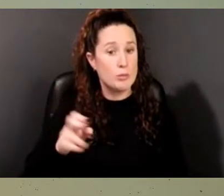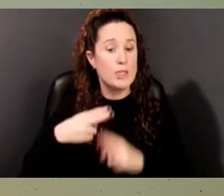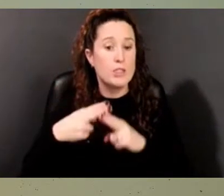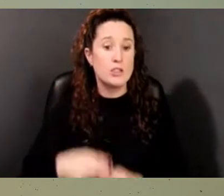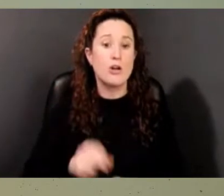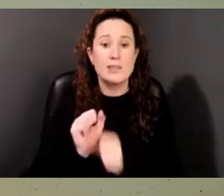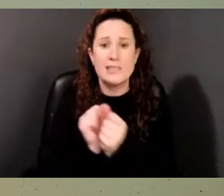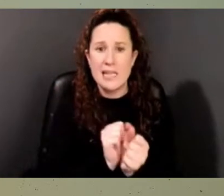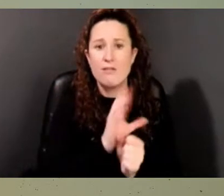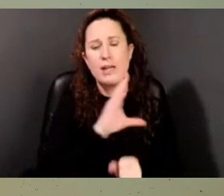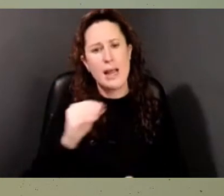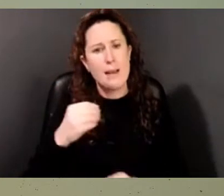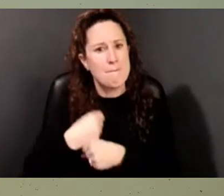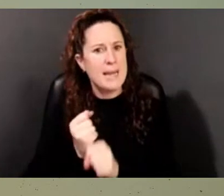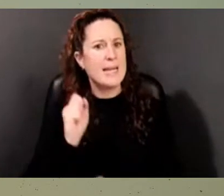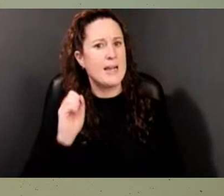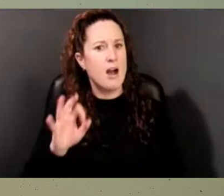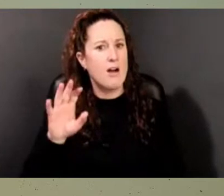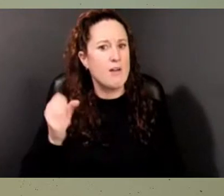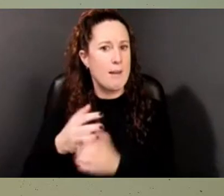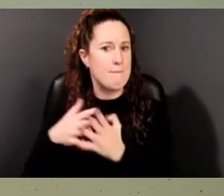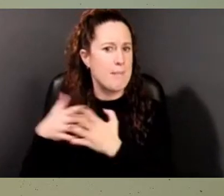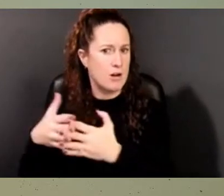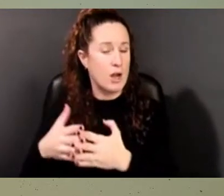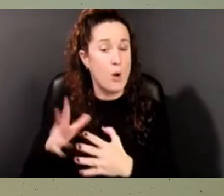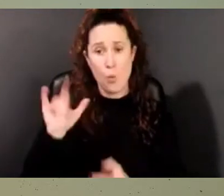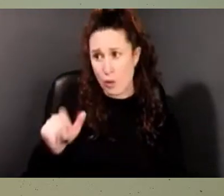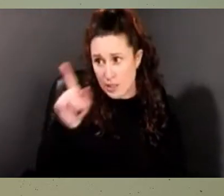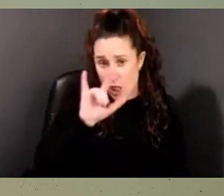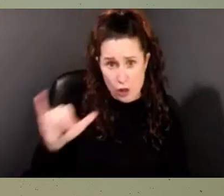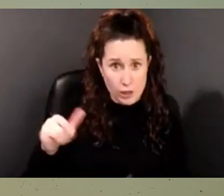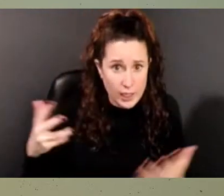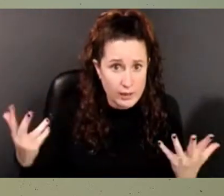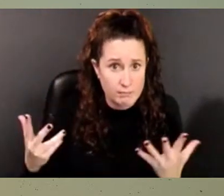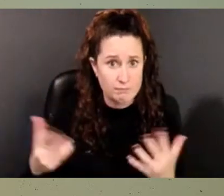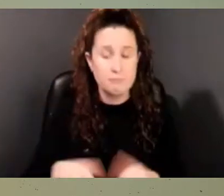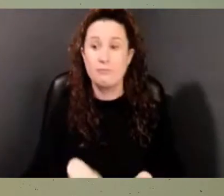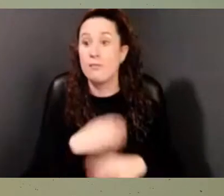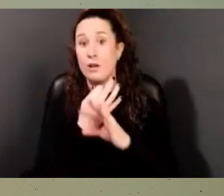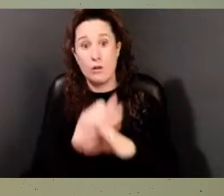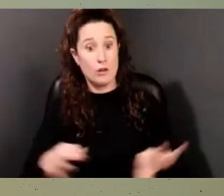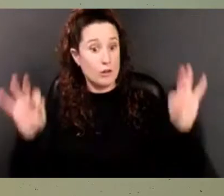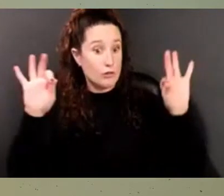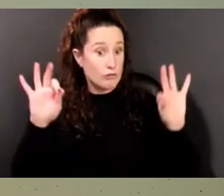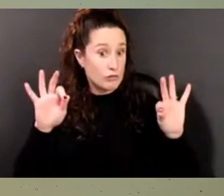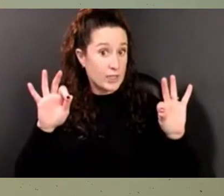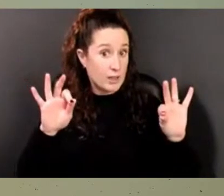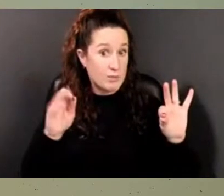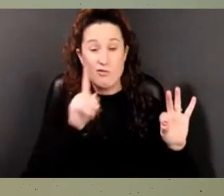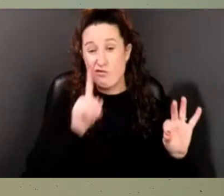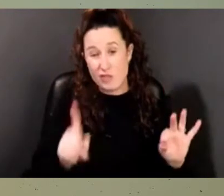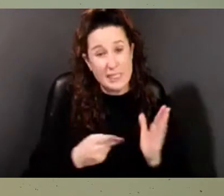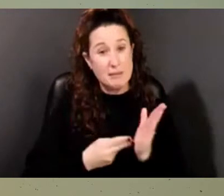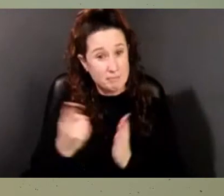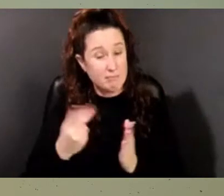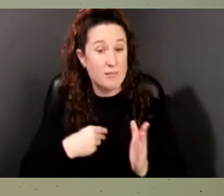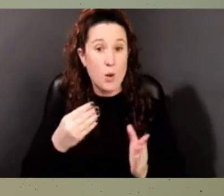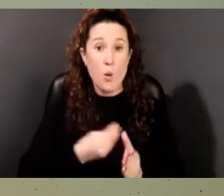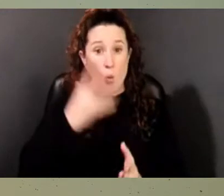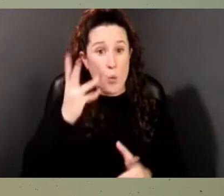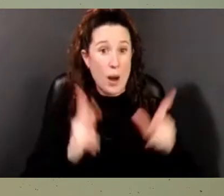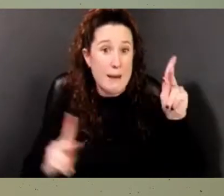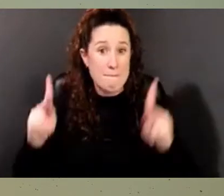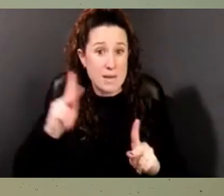What does that look like? When we're not talking about that freedom is about, frankly, white people asserting their freedom